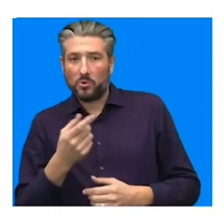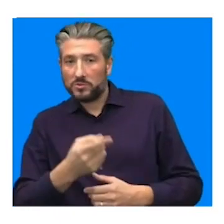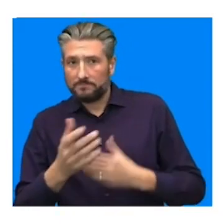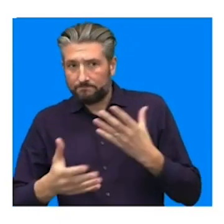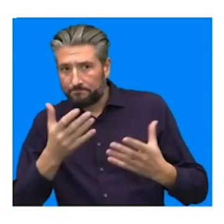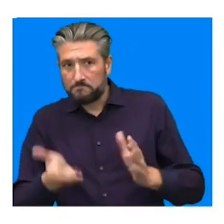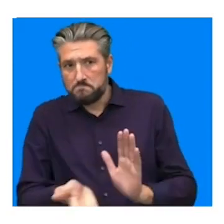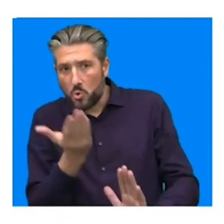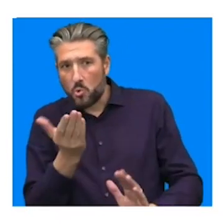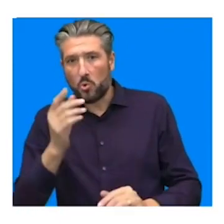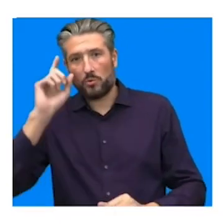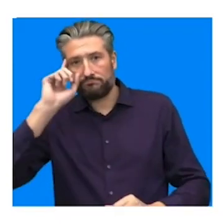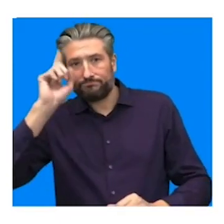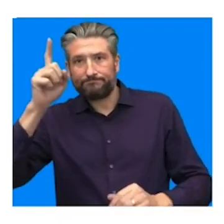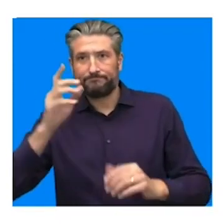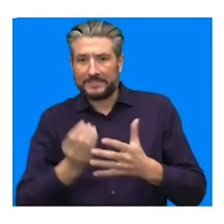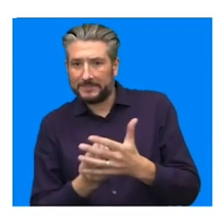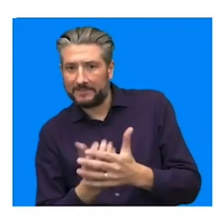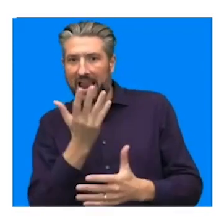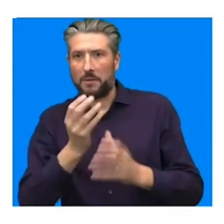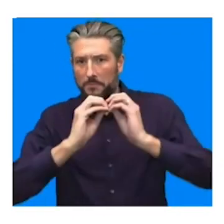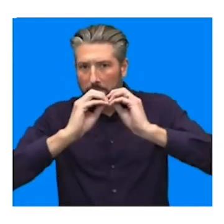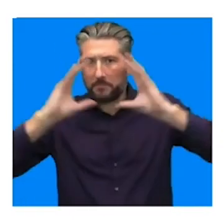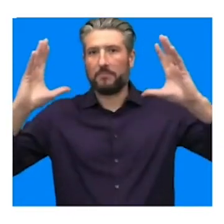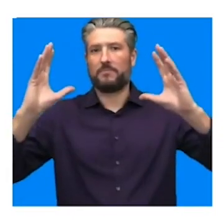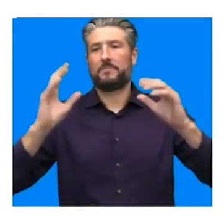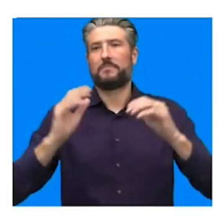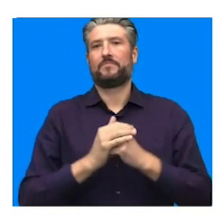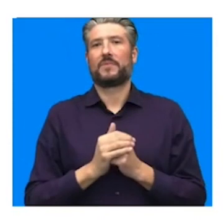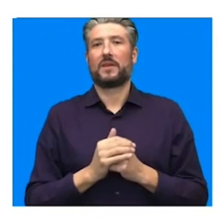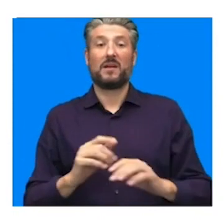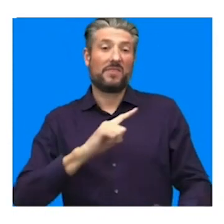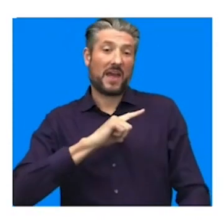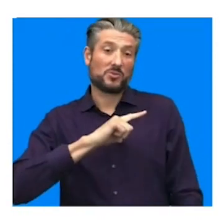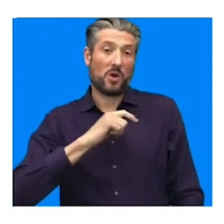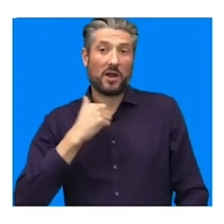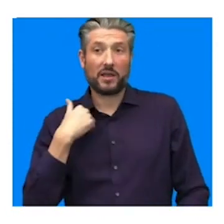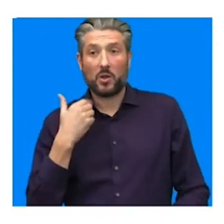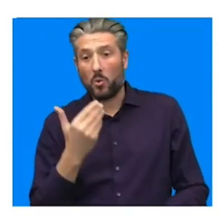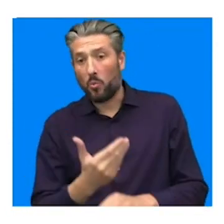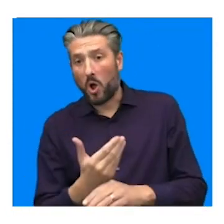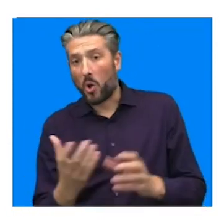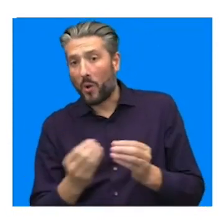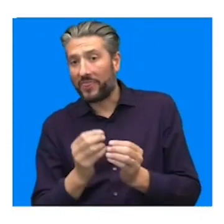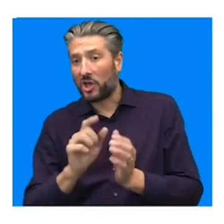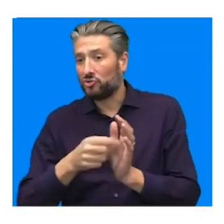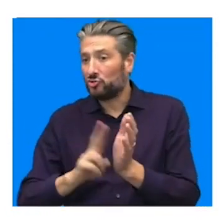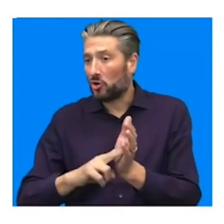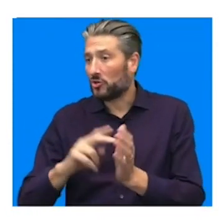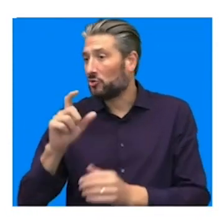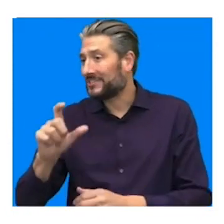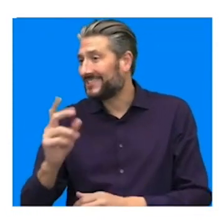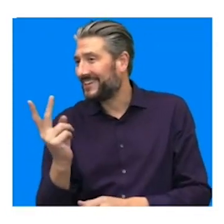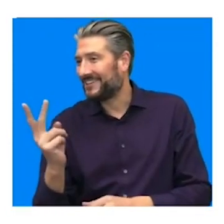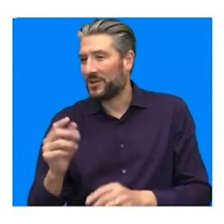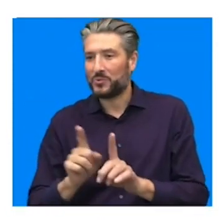help it take it to the next level. And that's also why we ended up working with John and Christine on the call as well as part of this